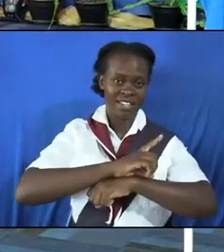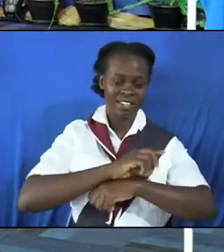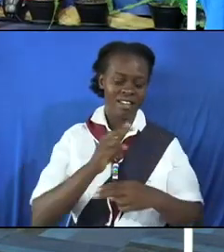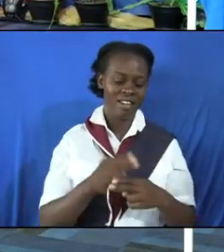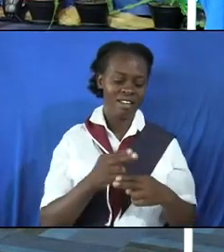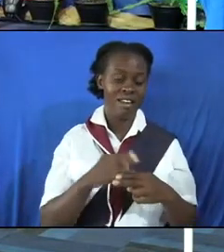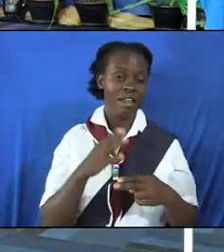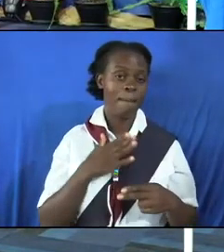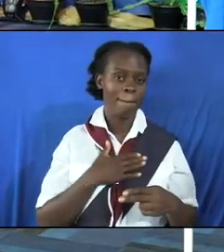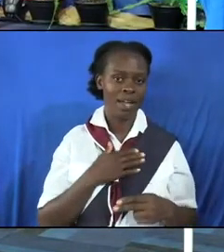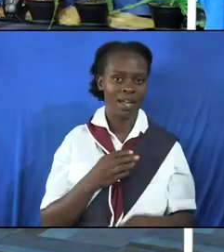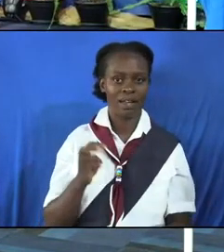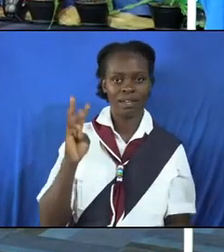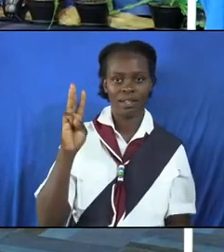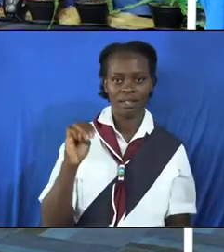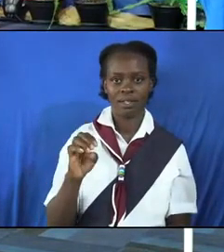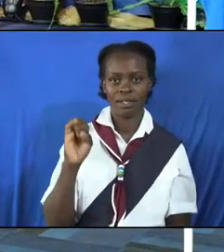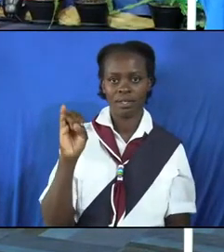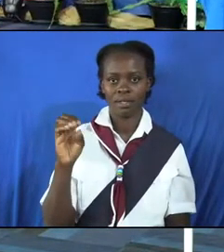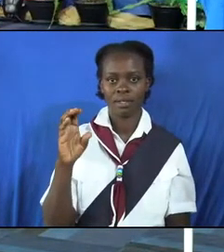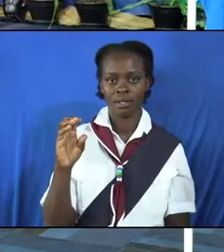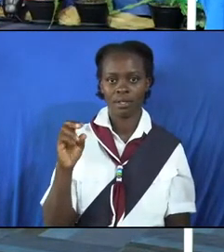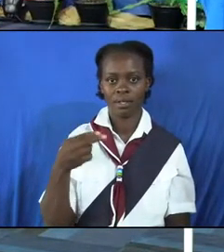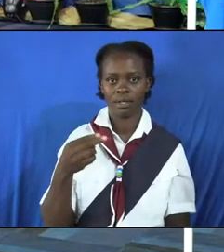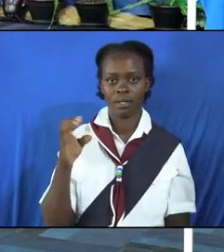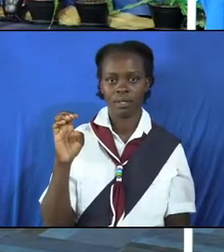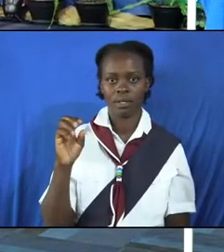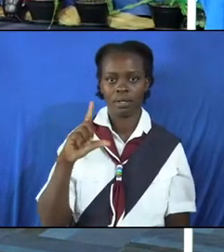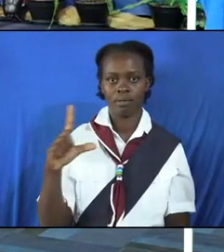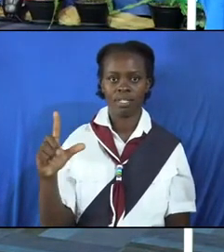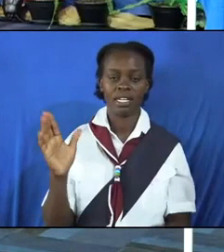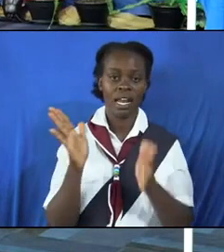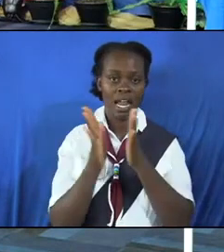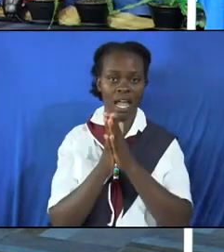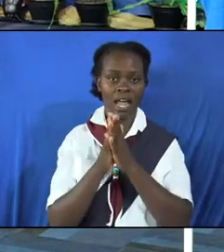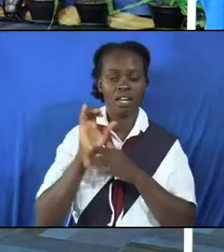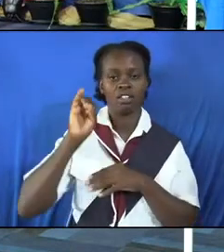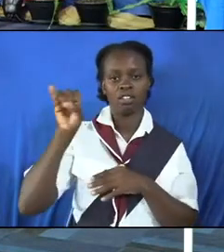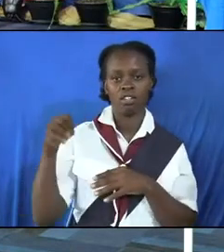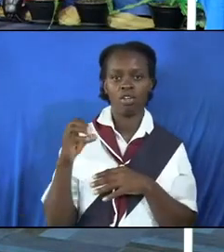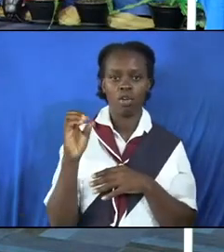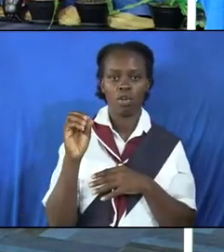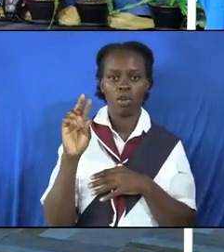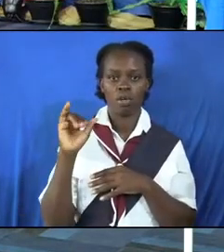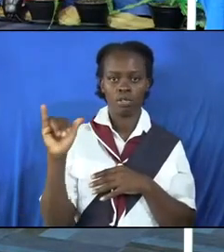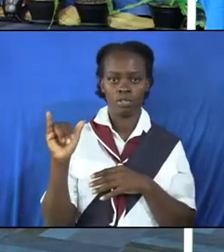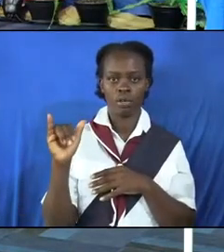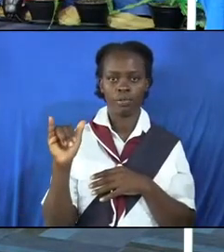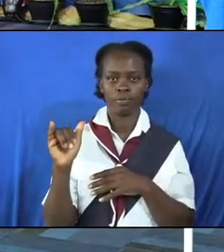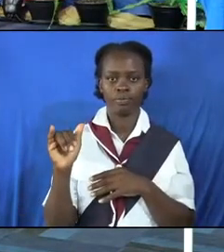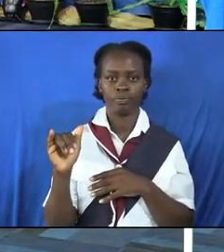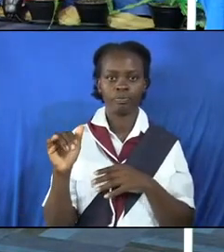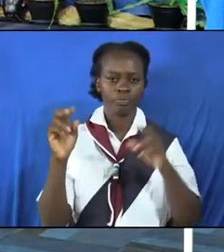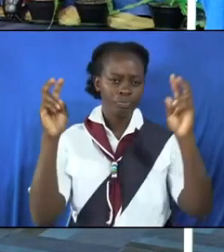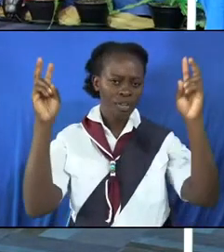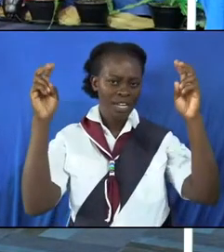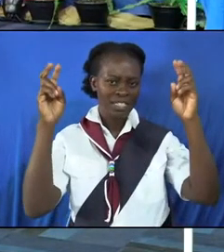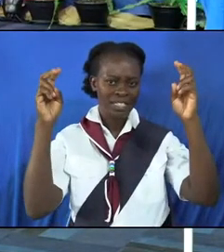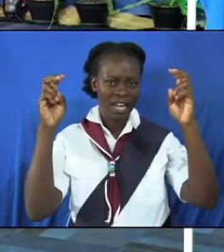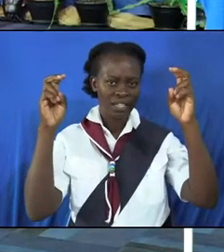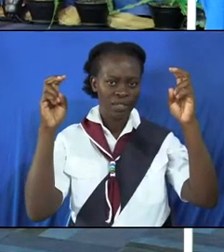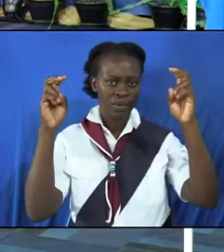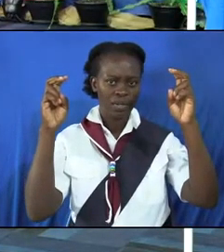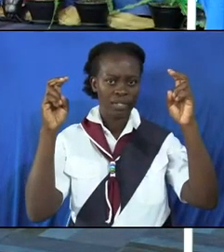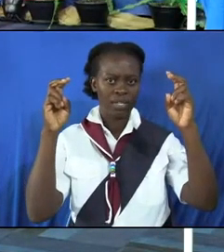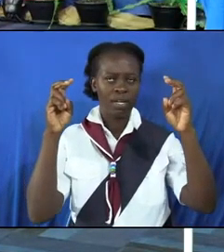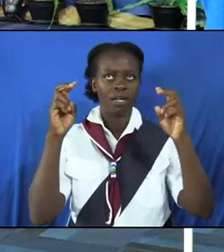My name is Michelle, and with me is Joy Nyabuti. The title of our sermon today is Signs. It's all